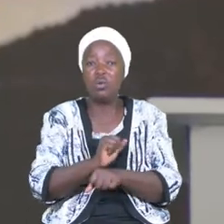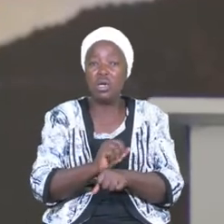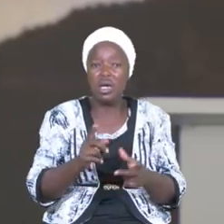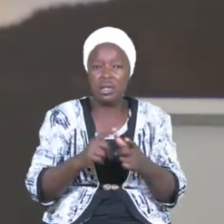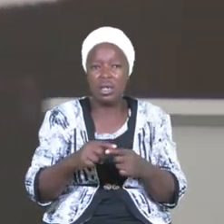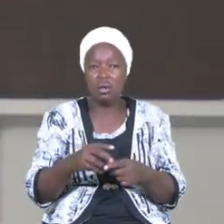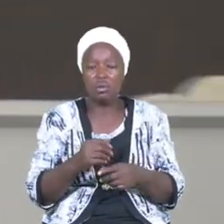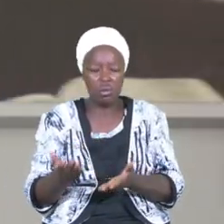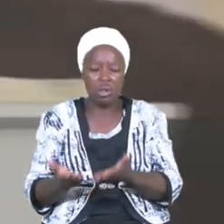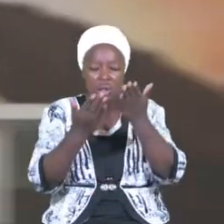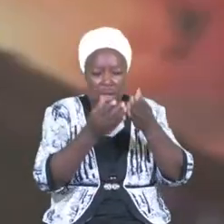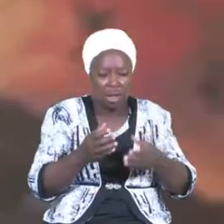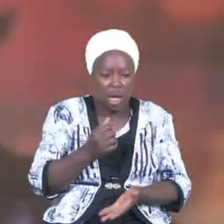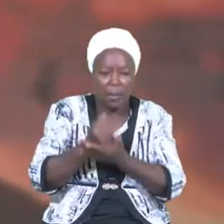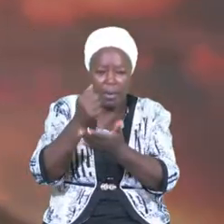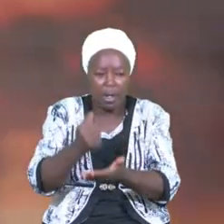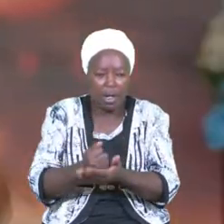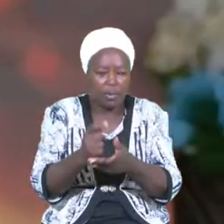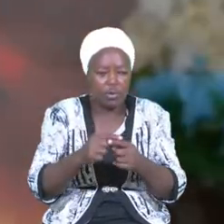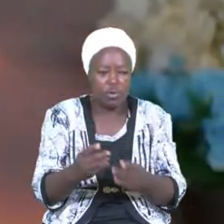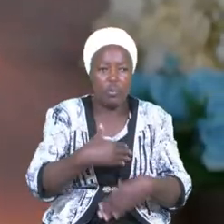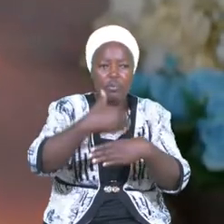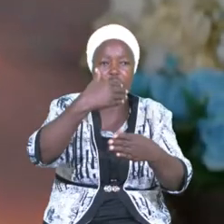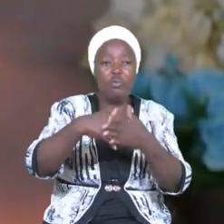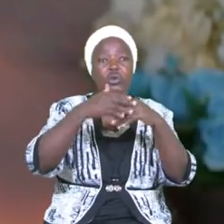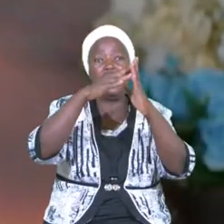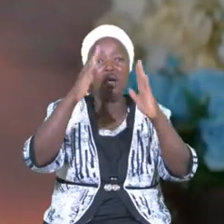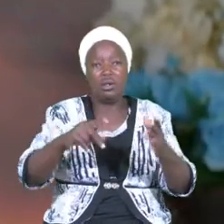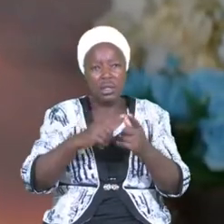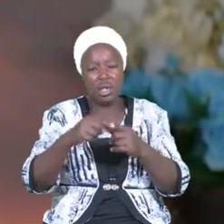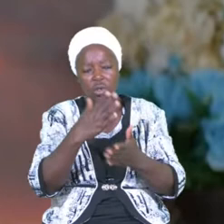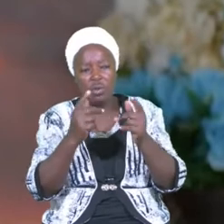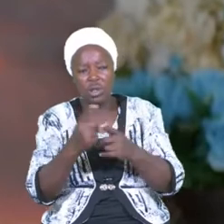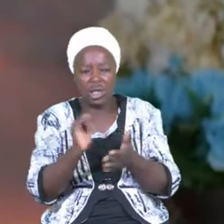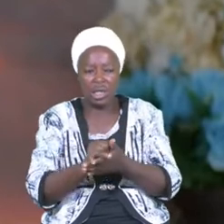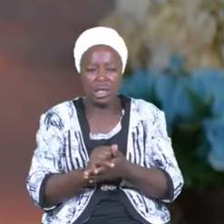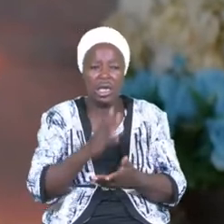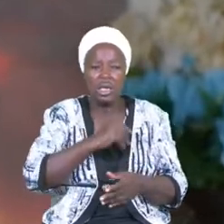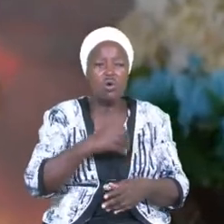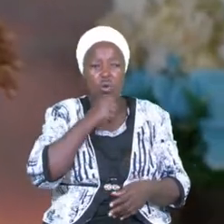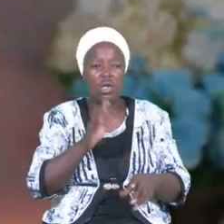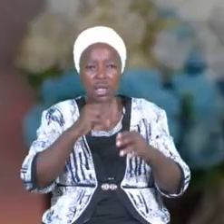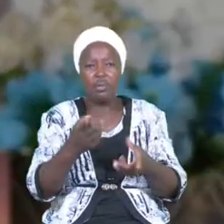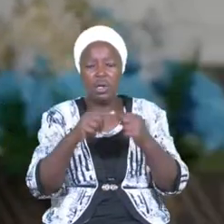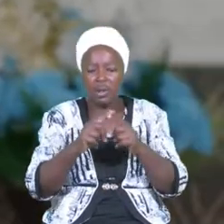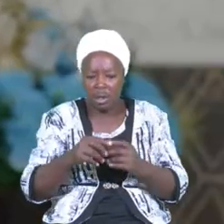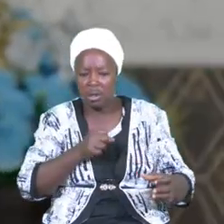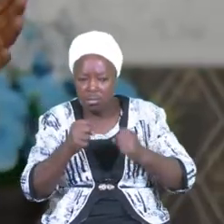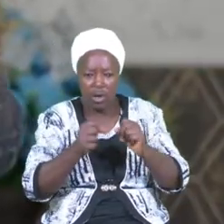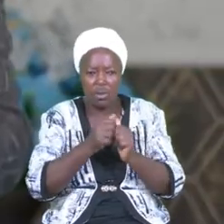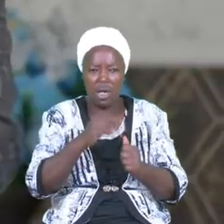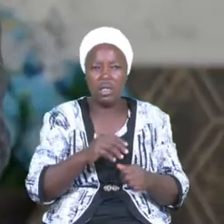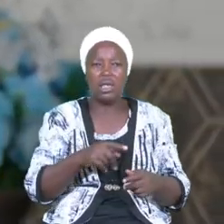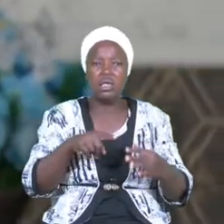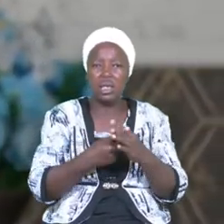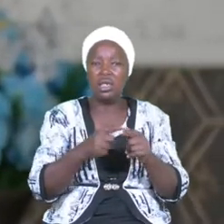bullies came after him, contending, this is not a field for you. He begins, he